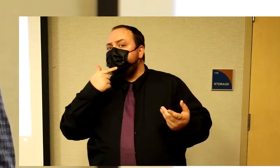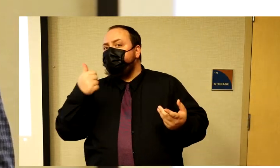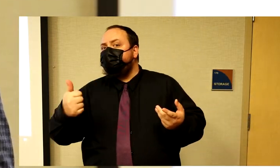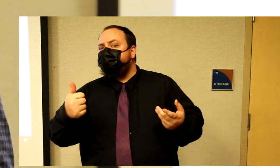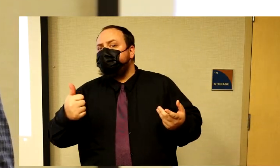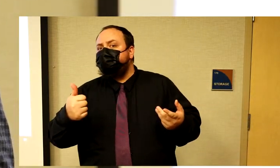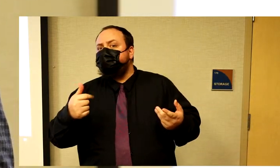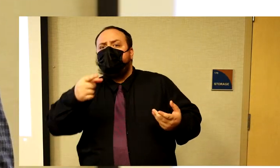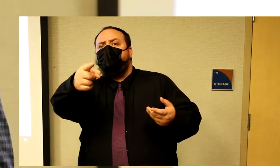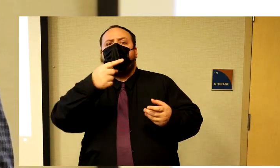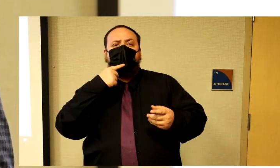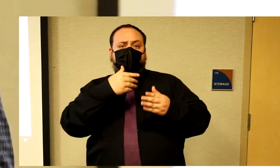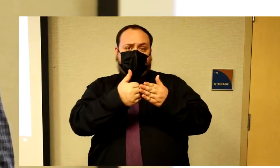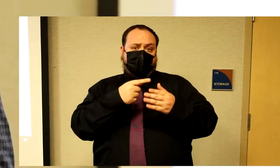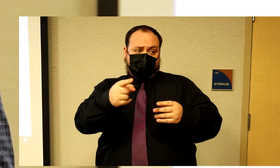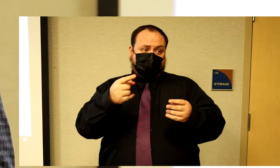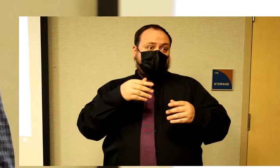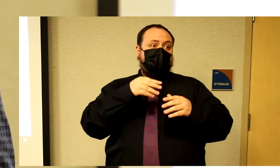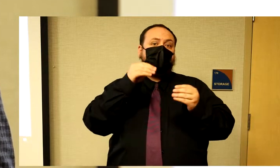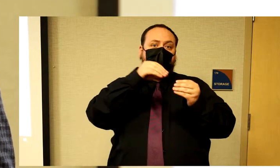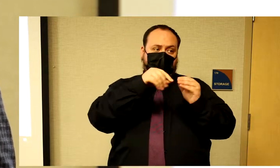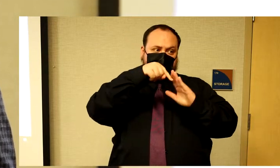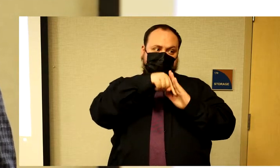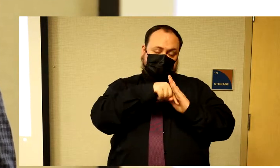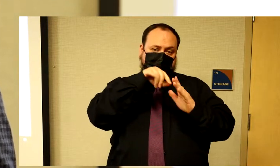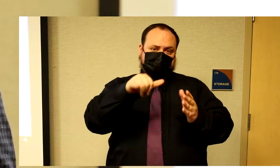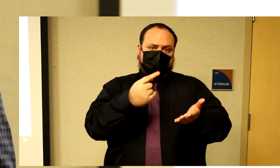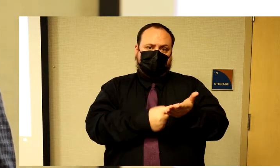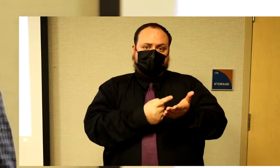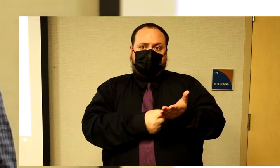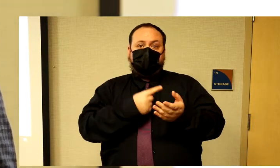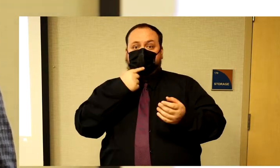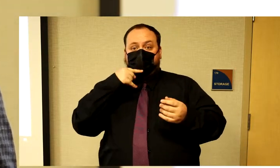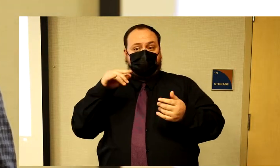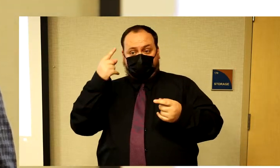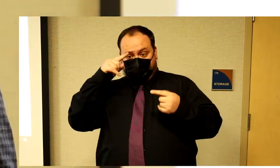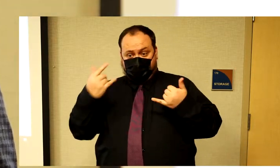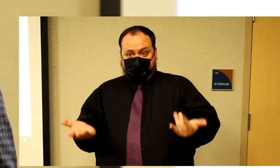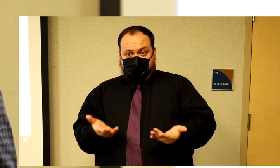far into that discussion, I just want to remind you that the agenda tonight is